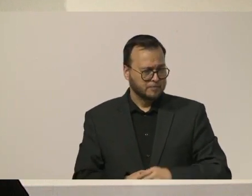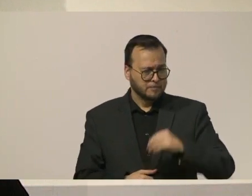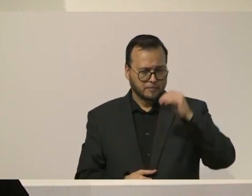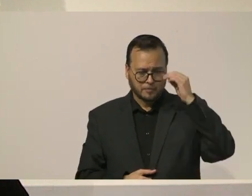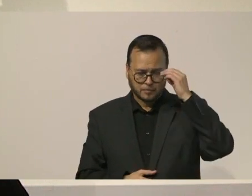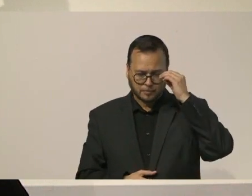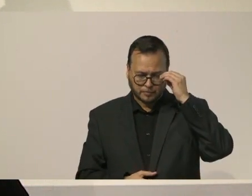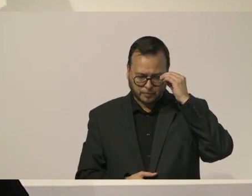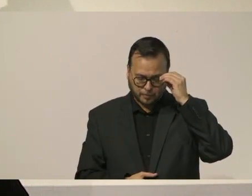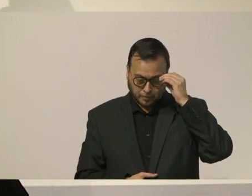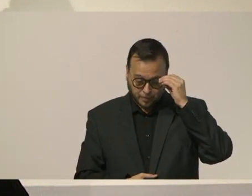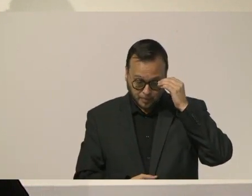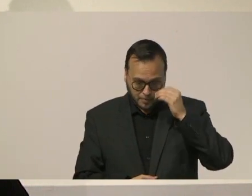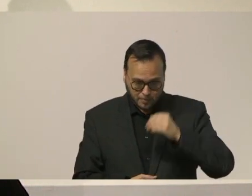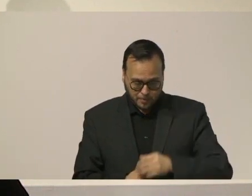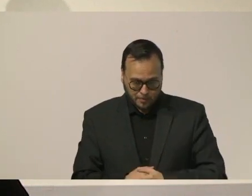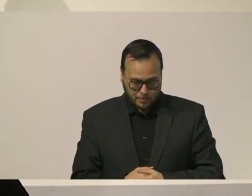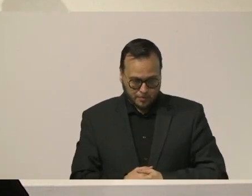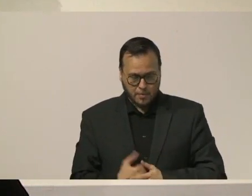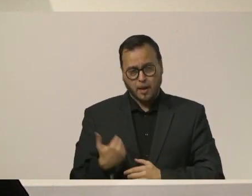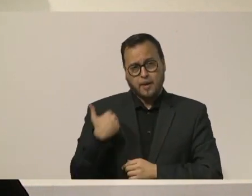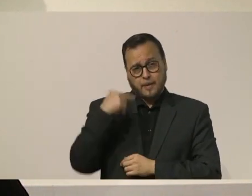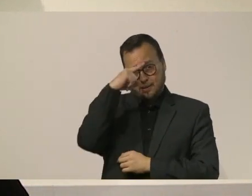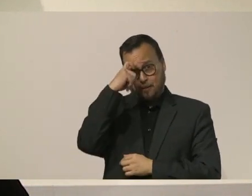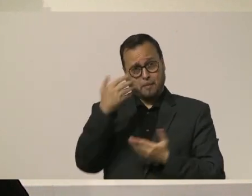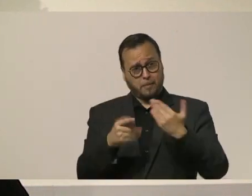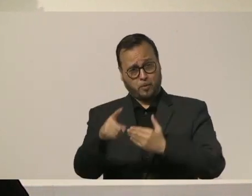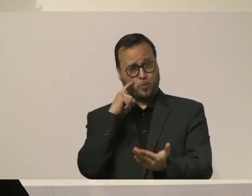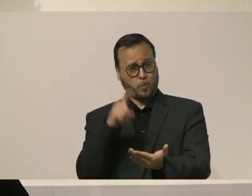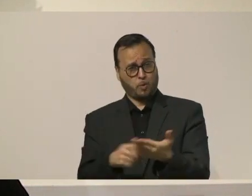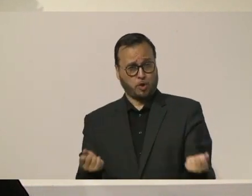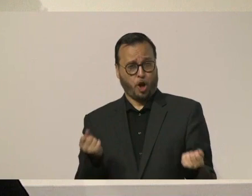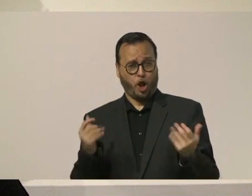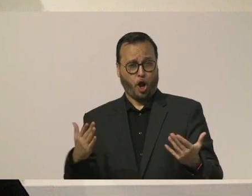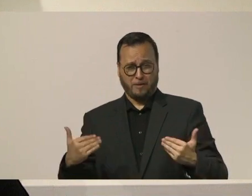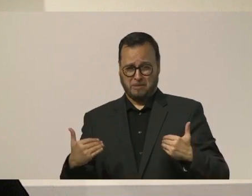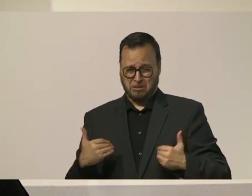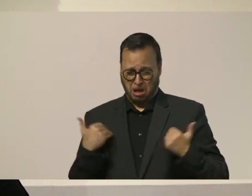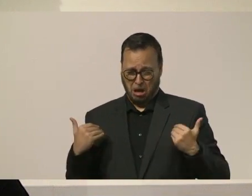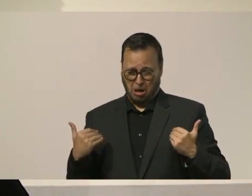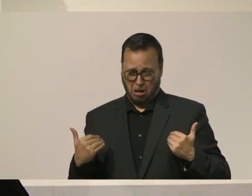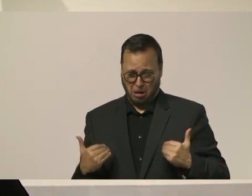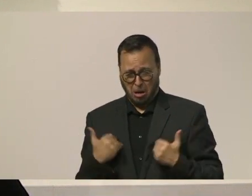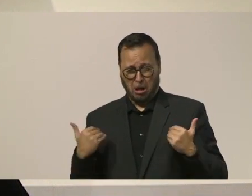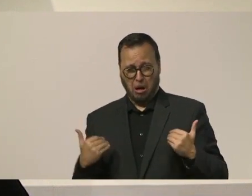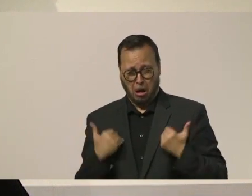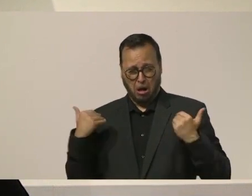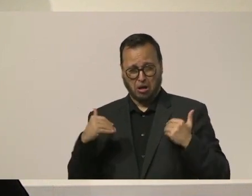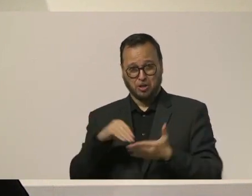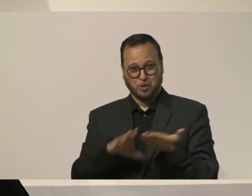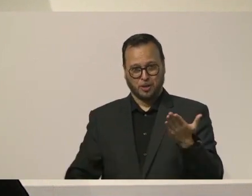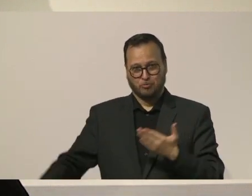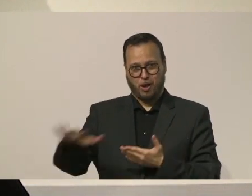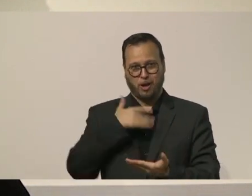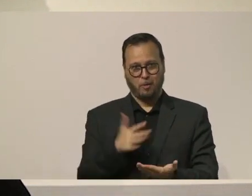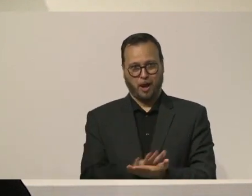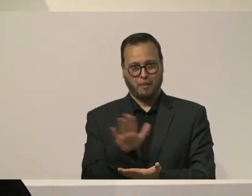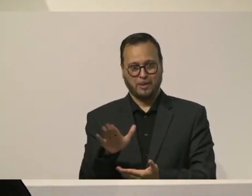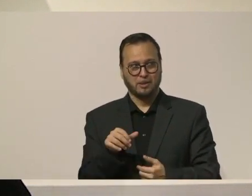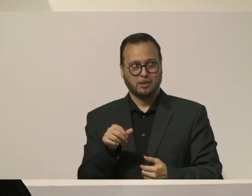Now, this summer, you may have noticed a lot of young students all over our campus. Now, some of them, maybe